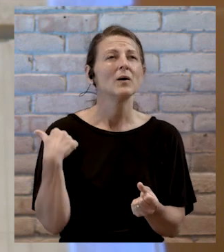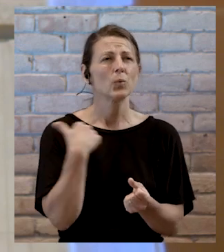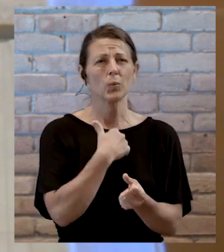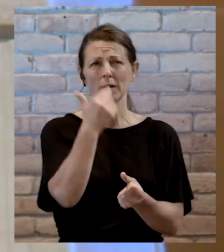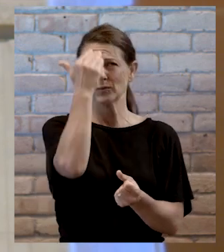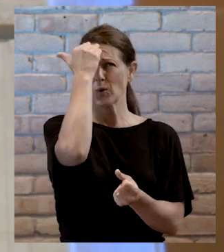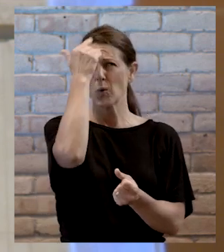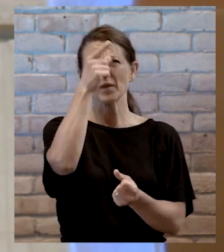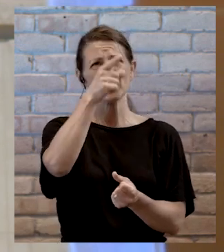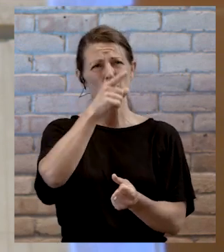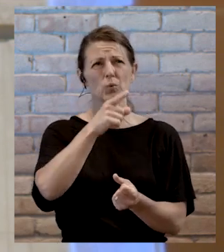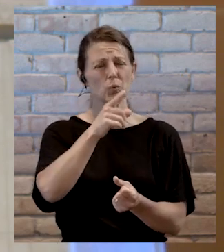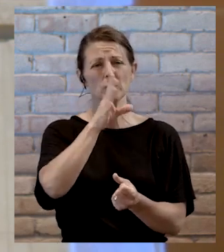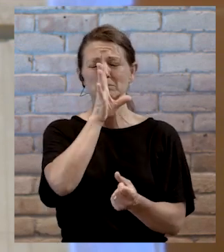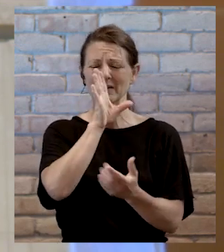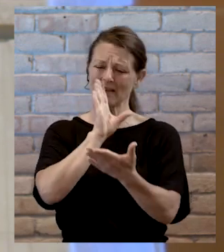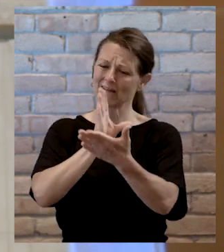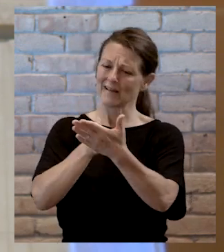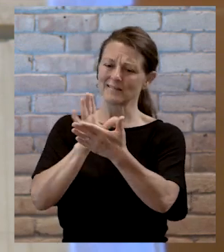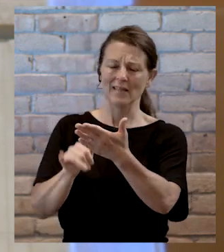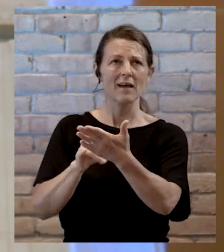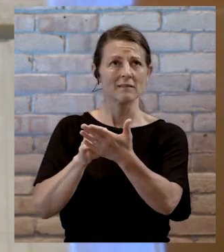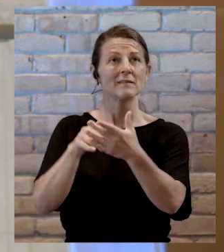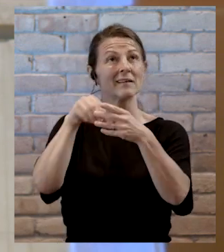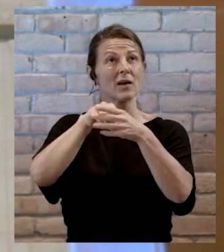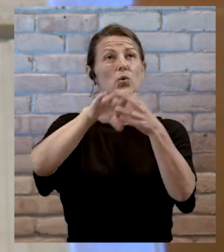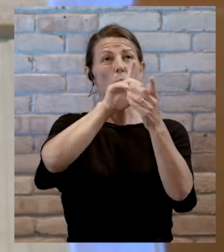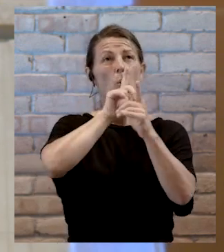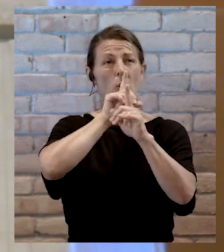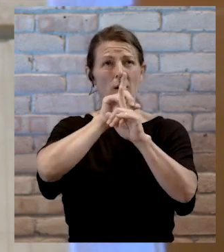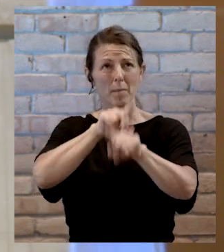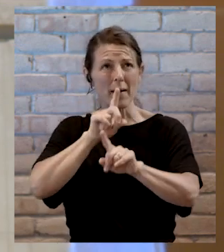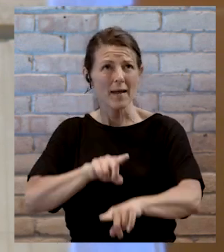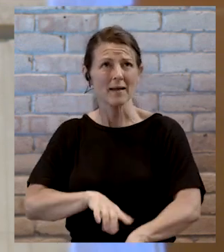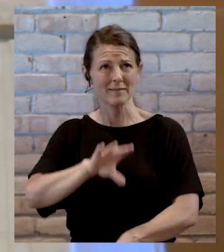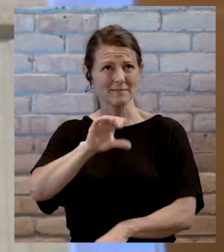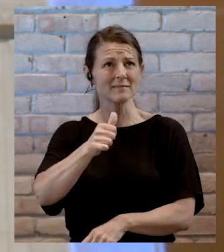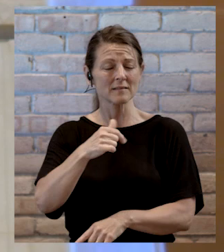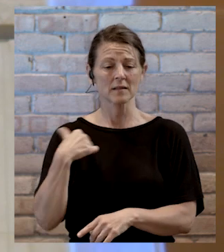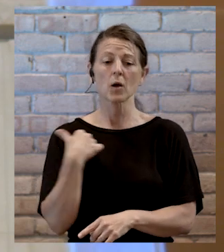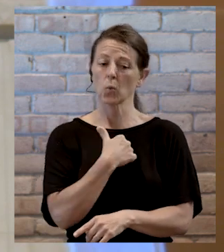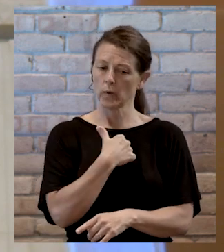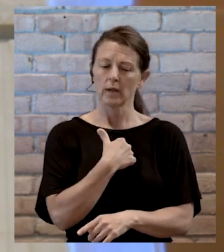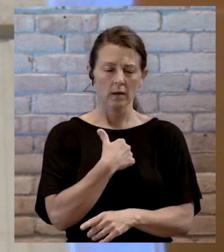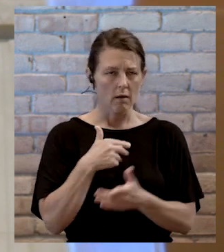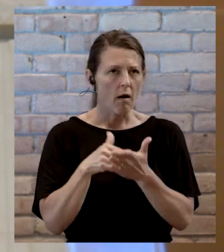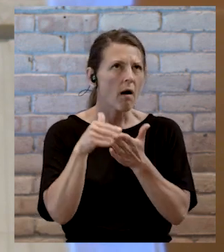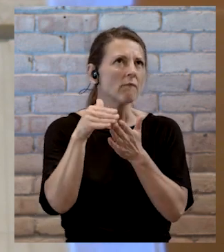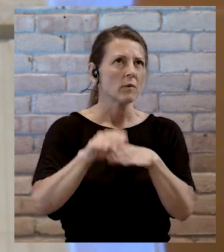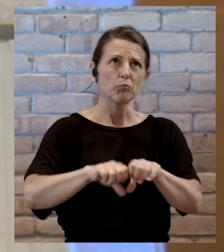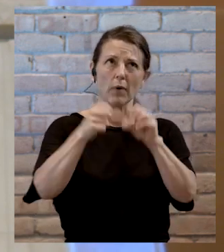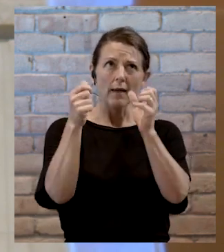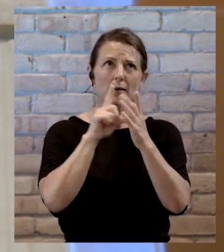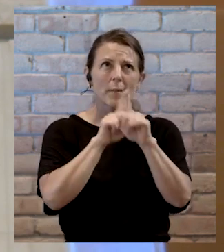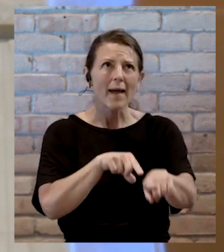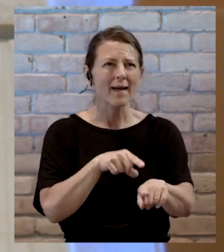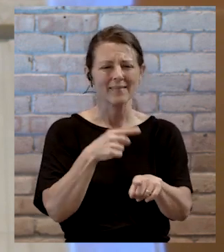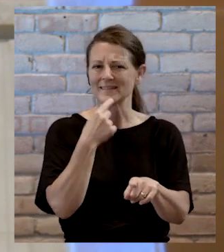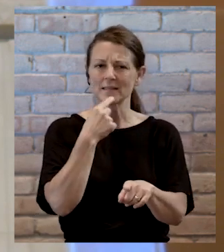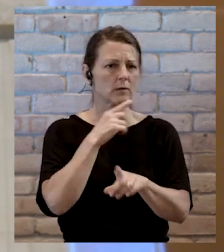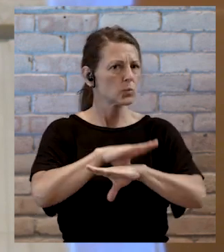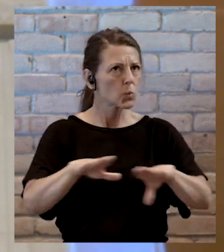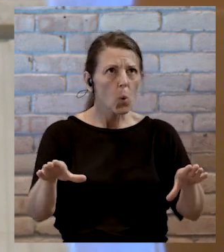speak to that in your commandments, and that we have broken these commandments that tell us not to steal, not to